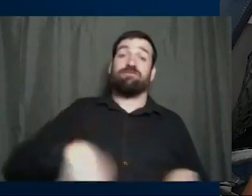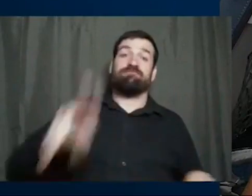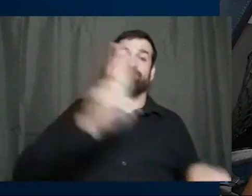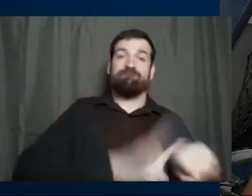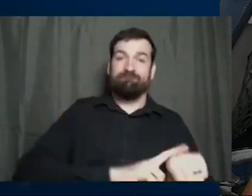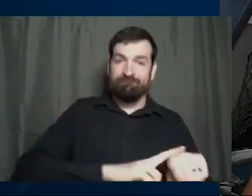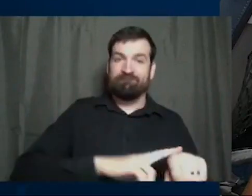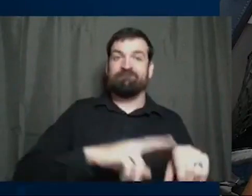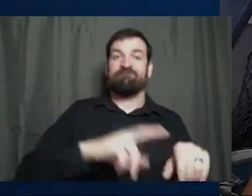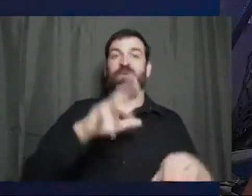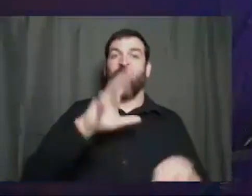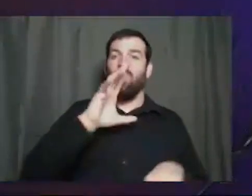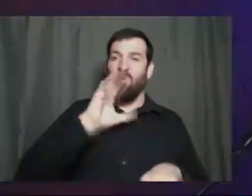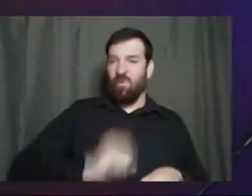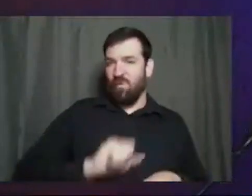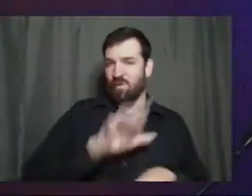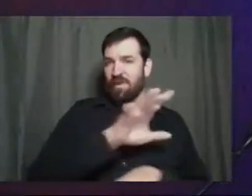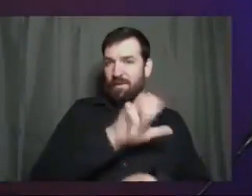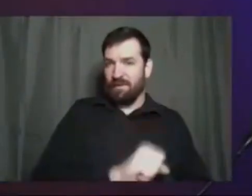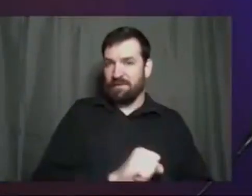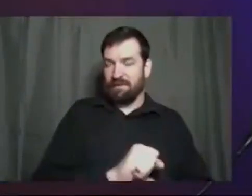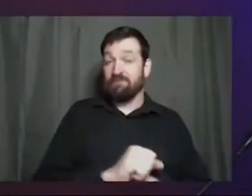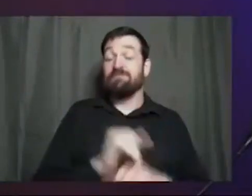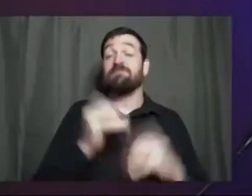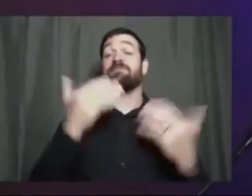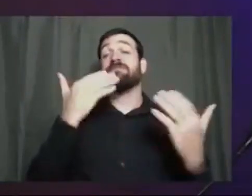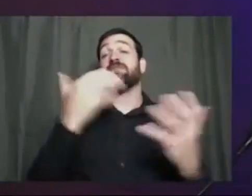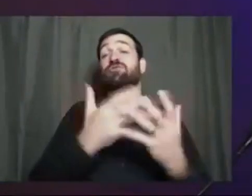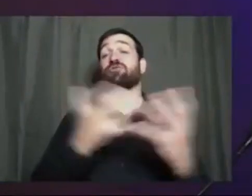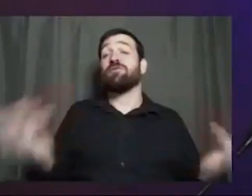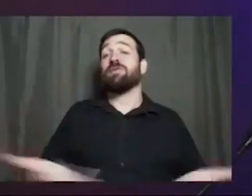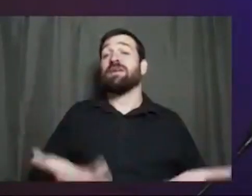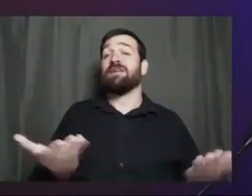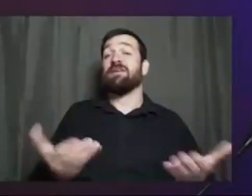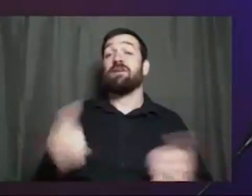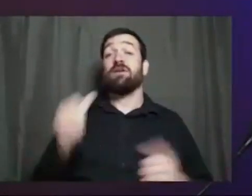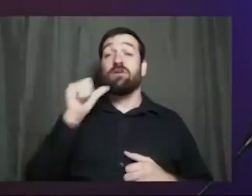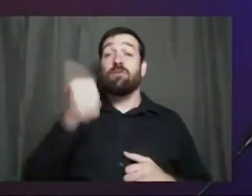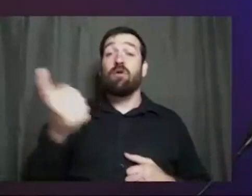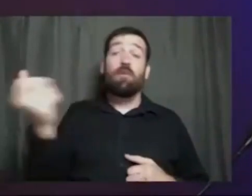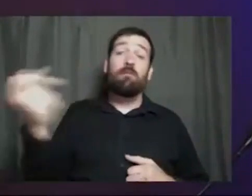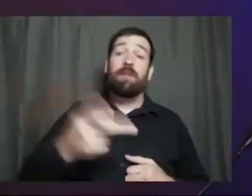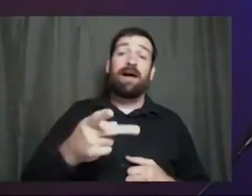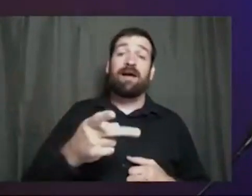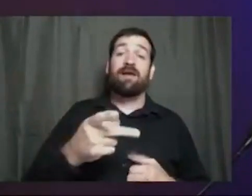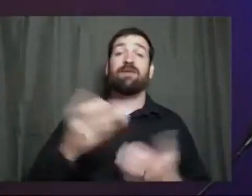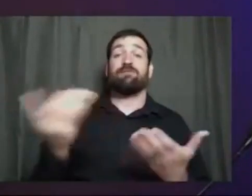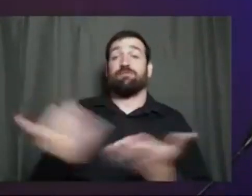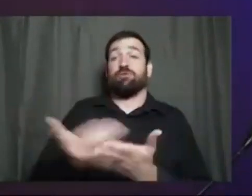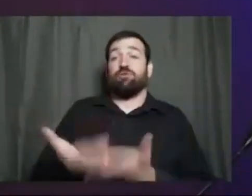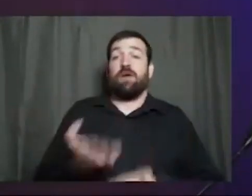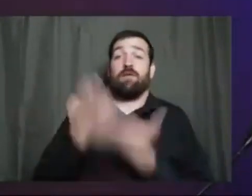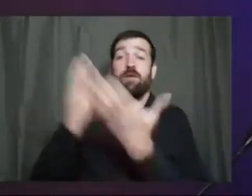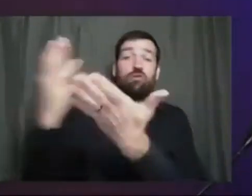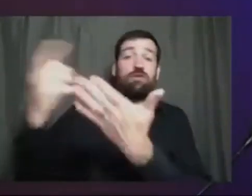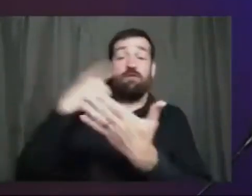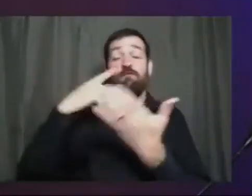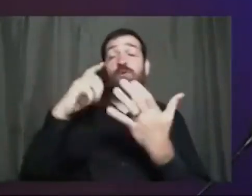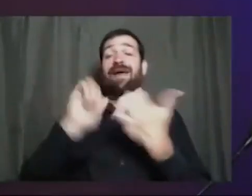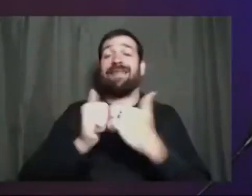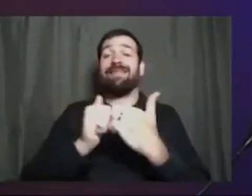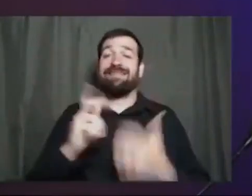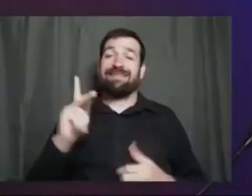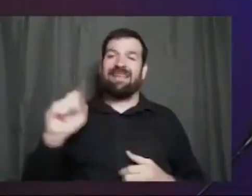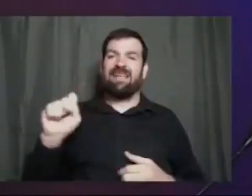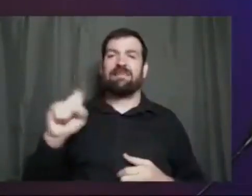start to take a turn. So, hey, thanks so much for being with us today. Tomorrow we are back with new recommendations for athletes in Kansas. What does the Delta